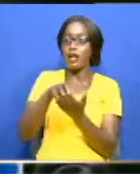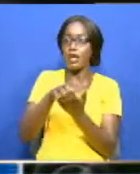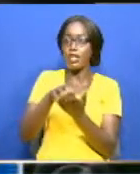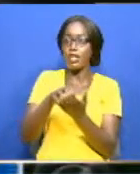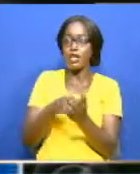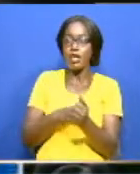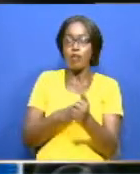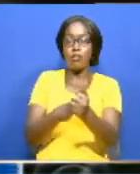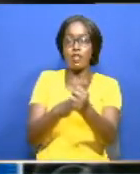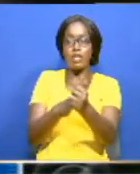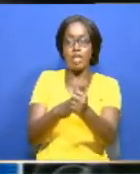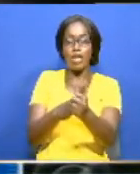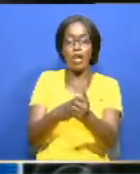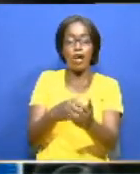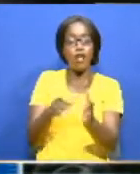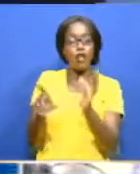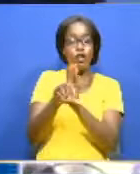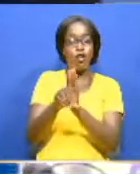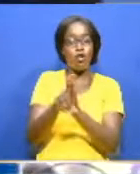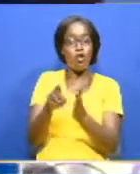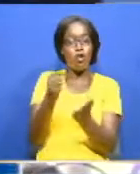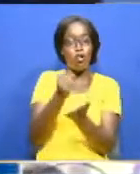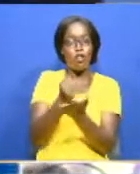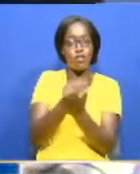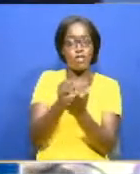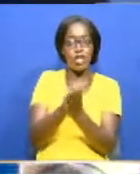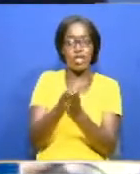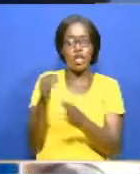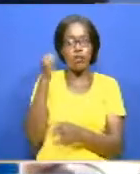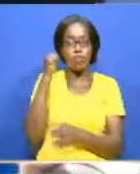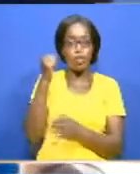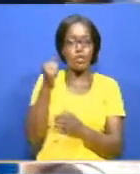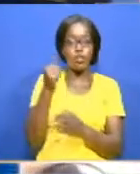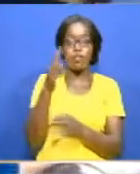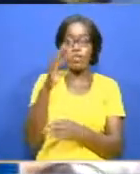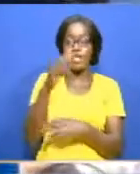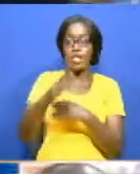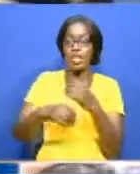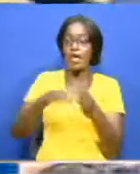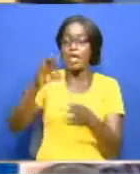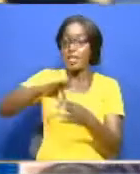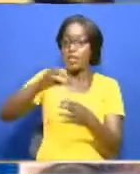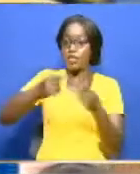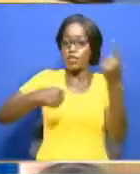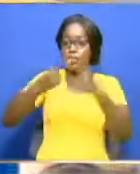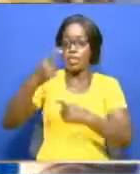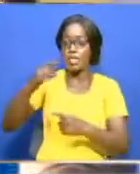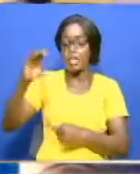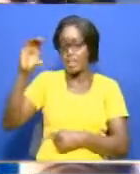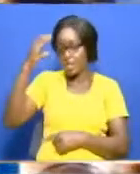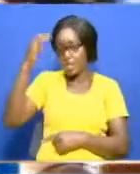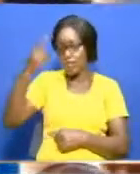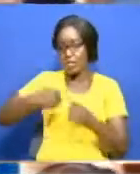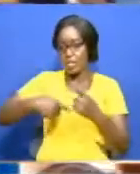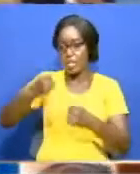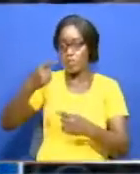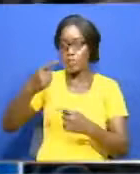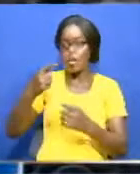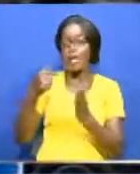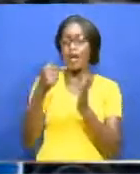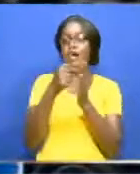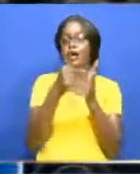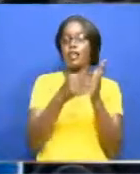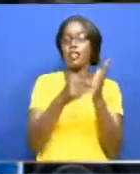major law enforcement officers and her political track record of three election wins in California helped her overcome a crowded list of